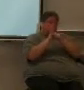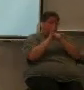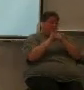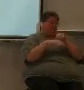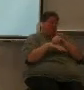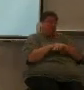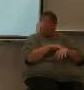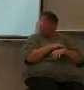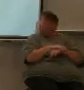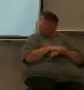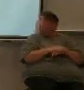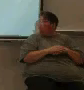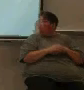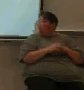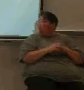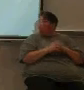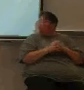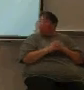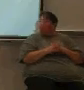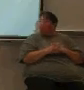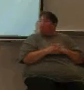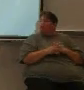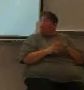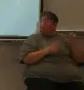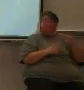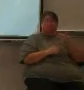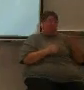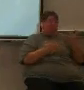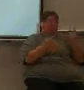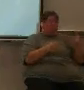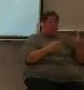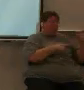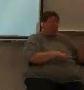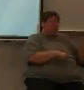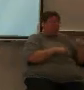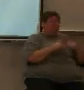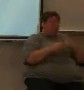aluminum. The other thing that happens when you have